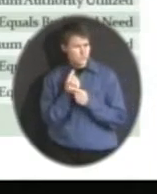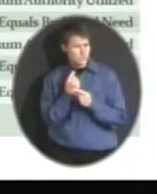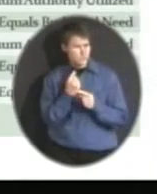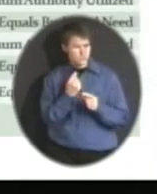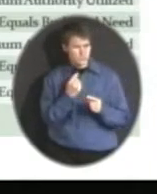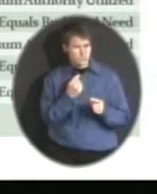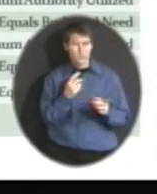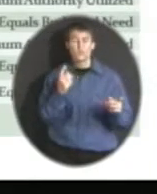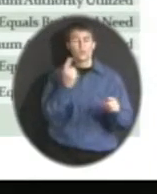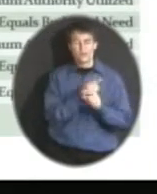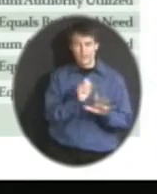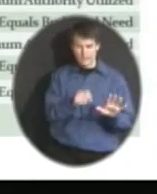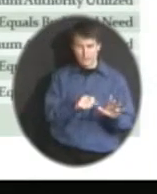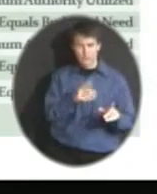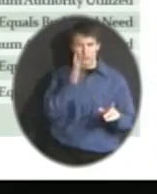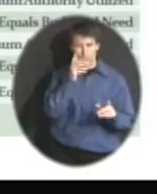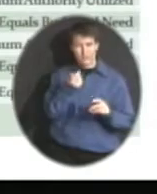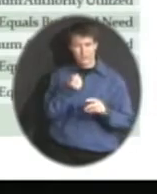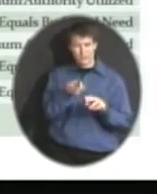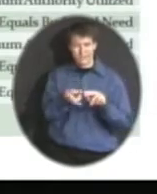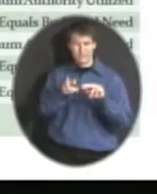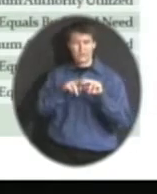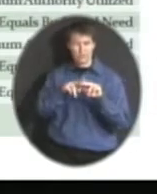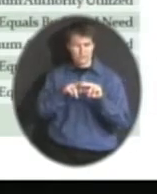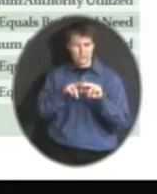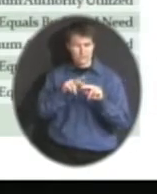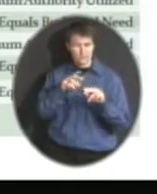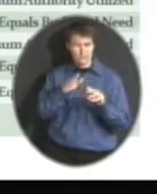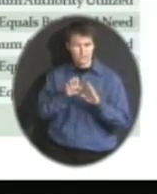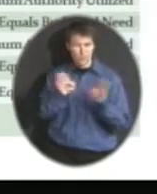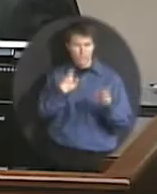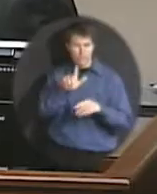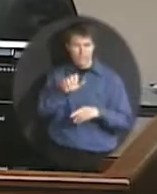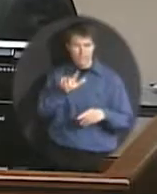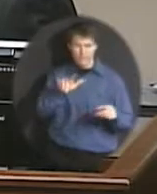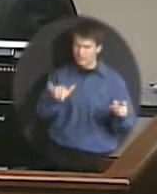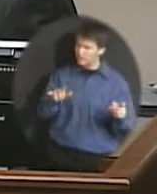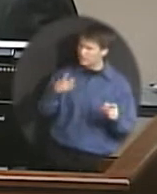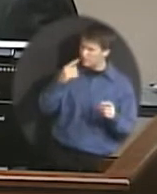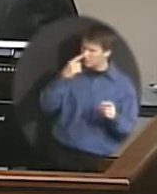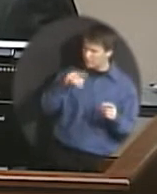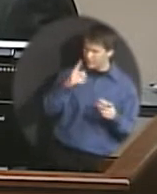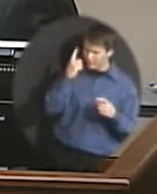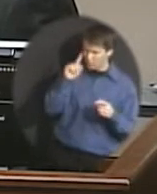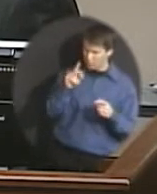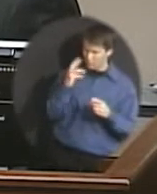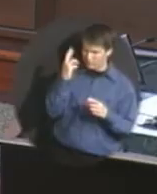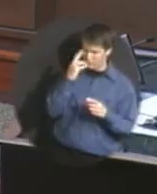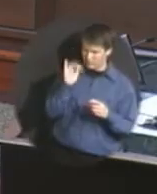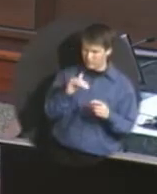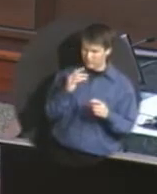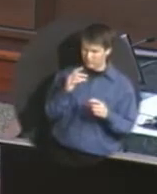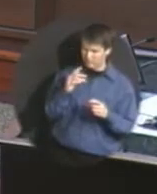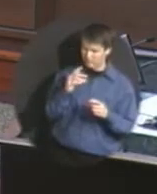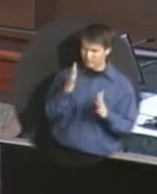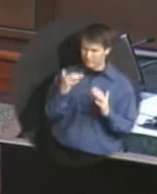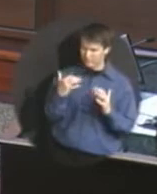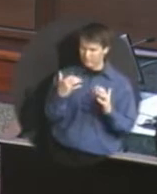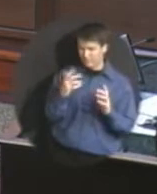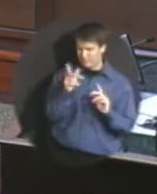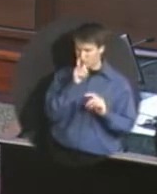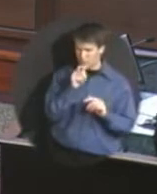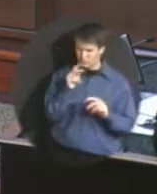would do. Okay. Correct. And it would be a slight increase in the overall levy. Mr. Hutchison, for the purpose of the listening audience, could